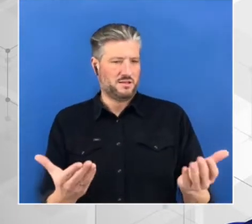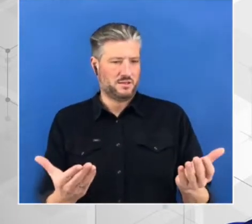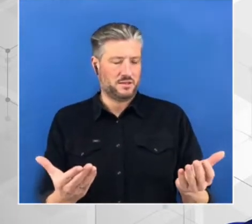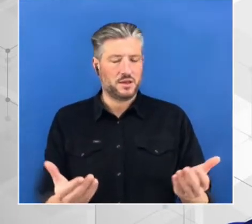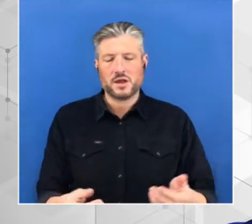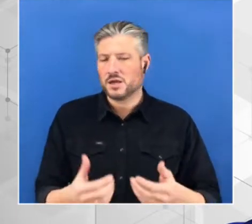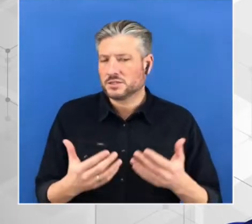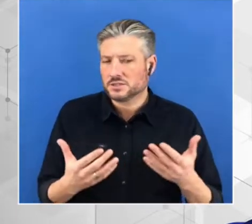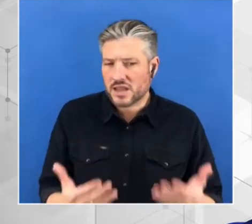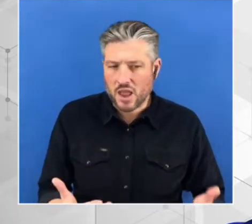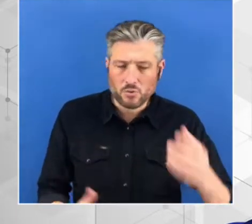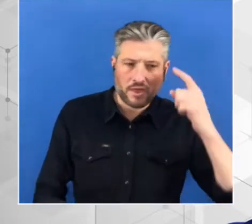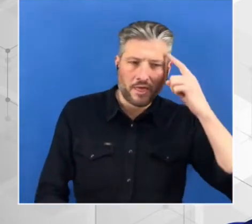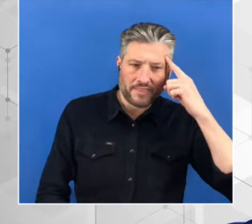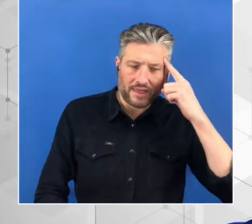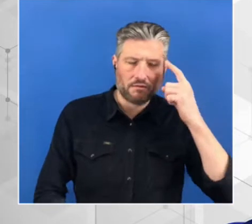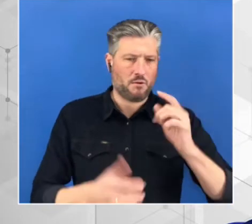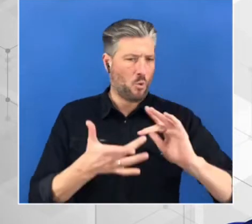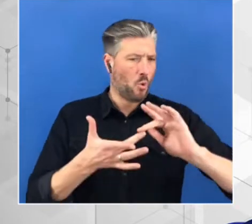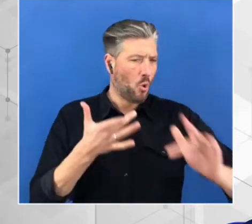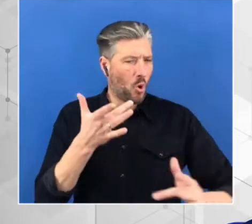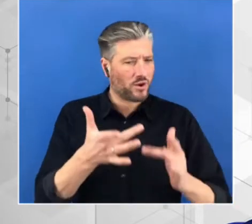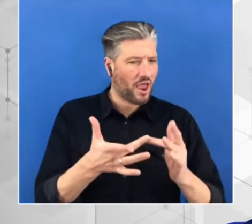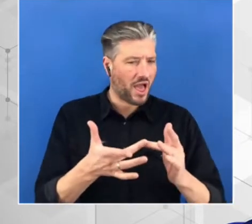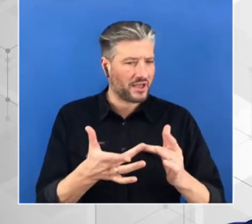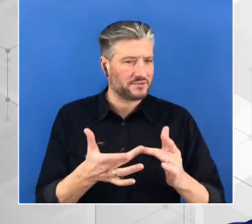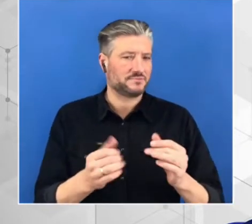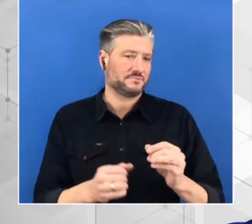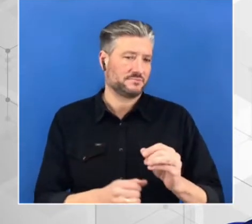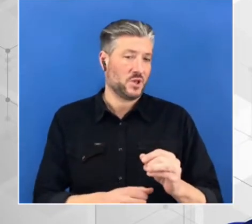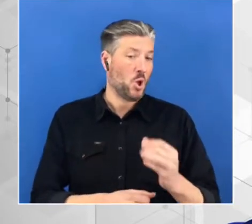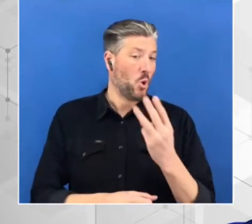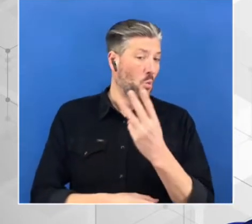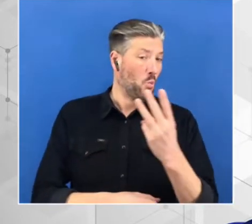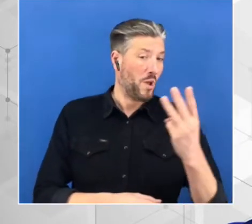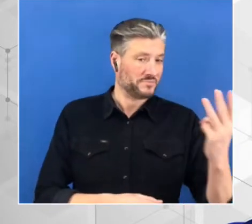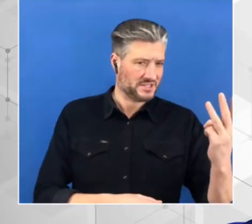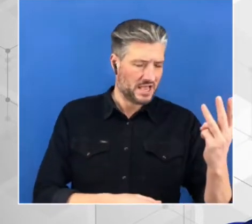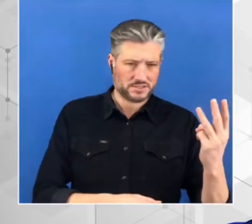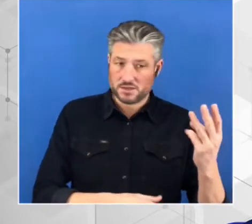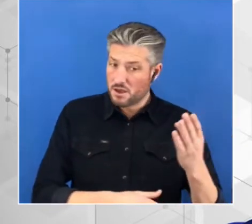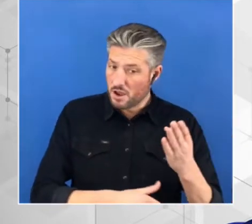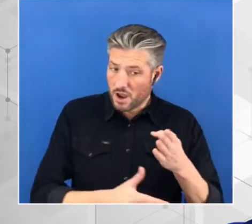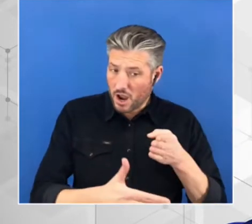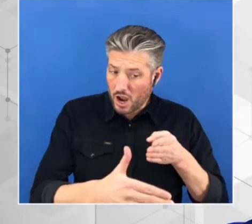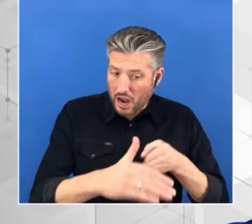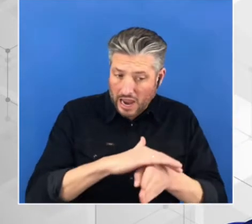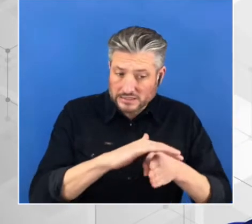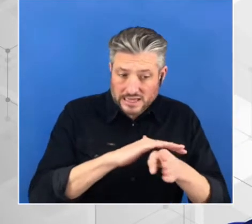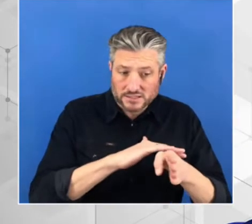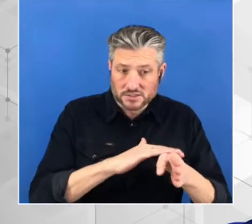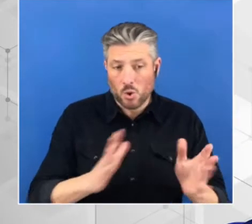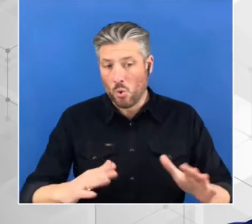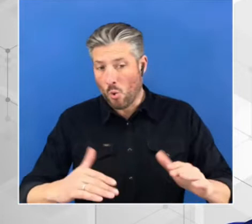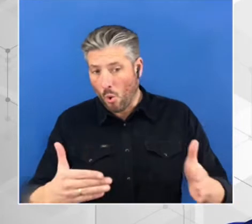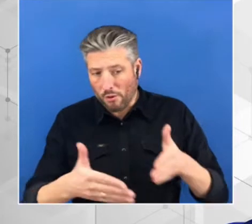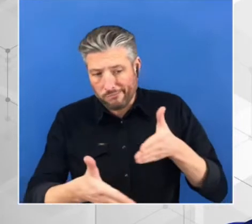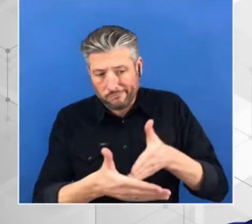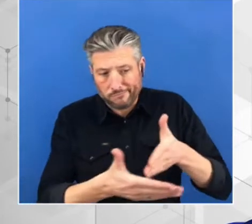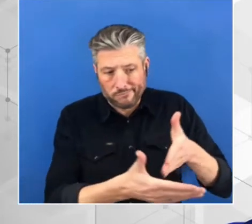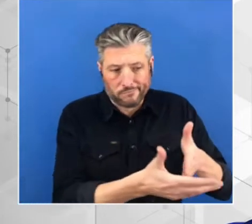that a website is not accessible. When we talk about web accessibility, we talk